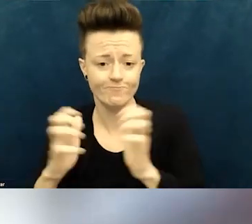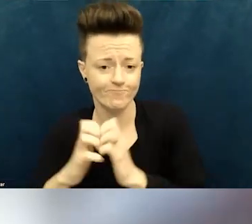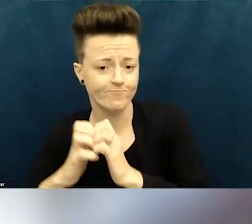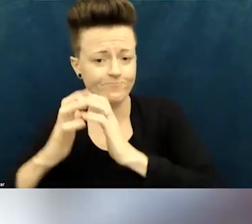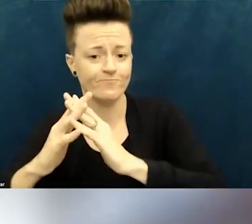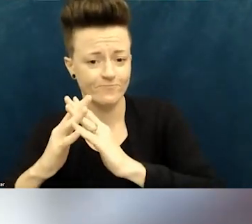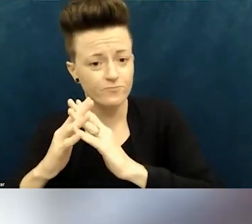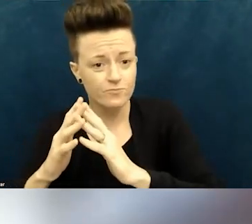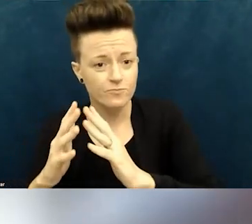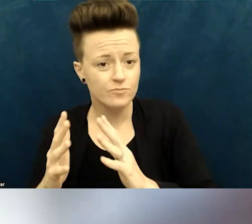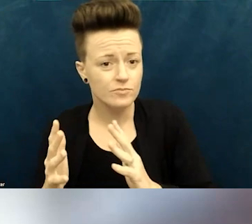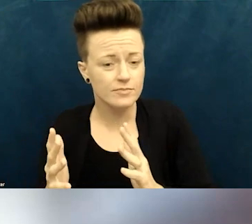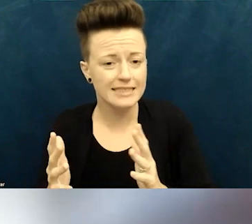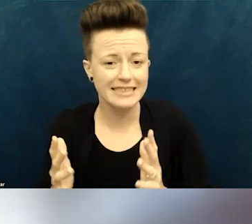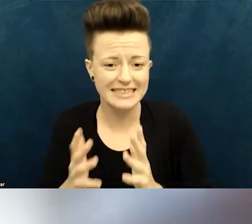there was a,